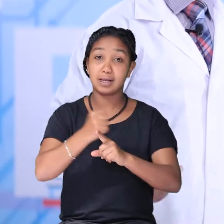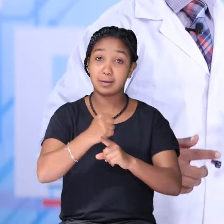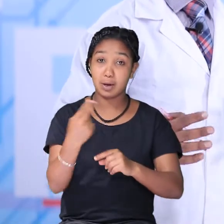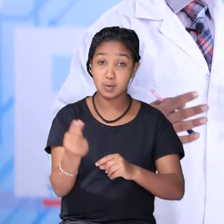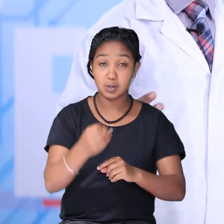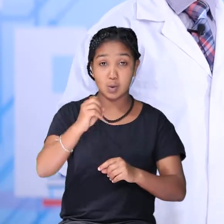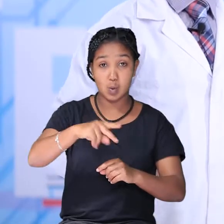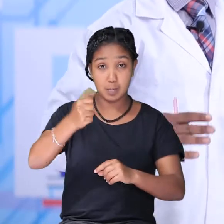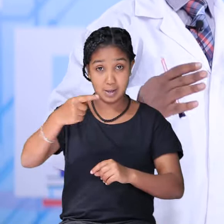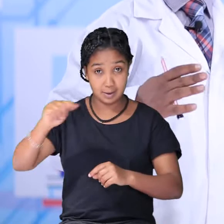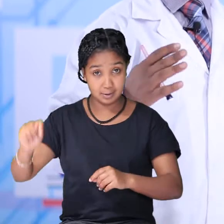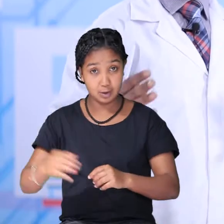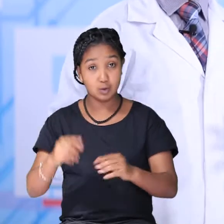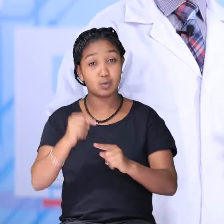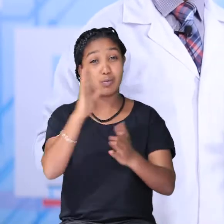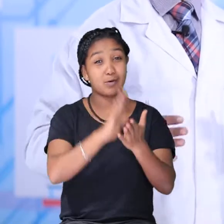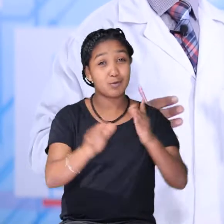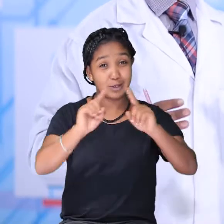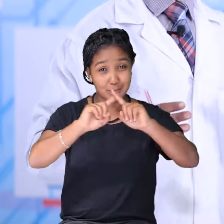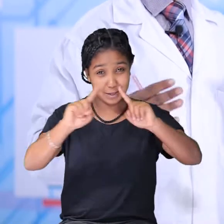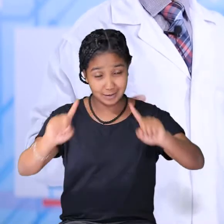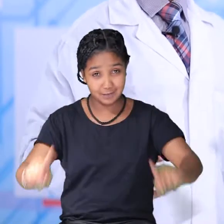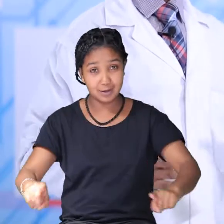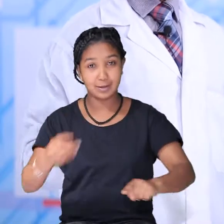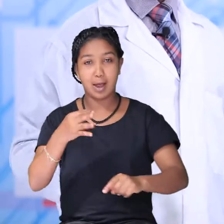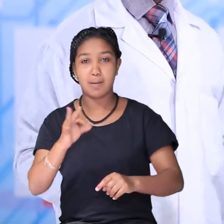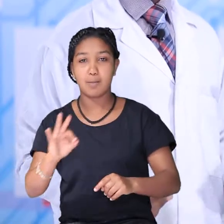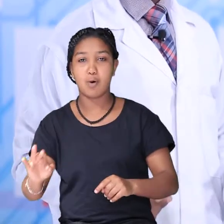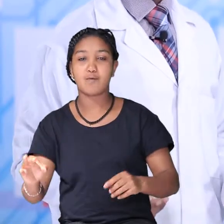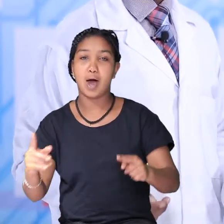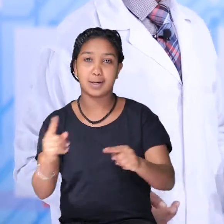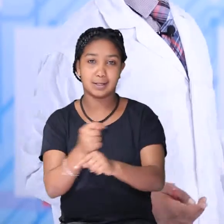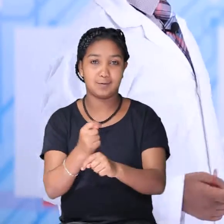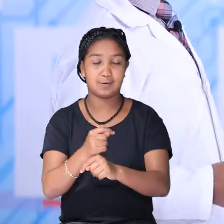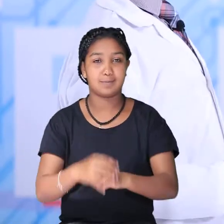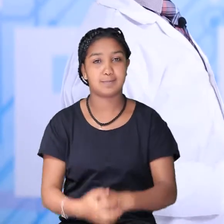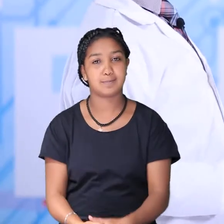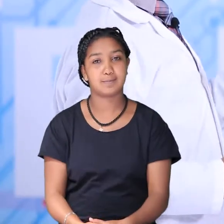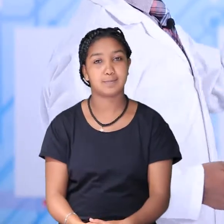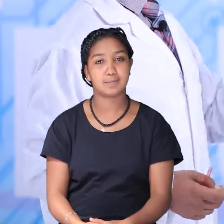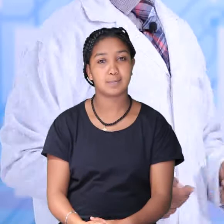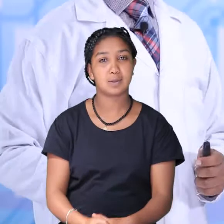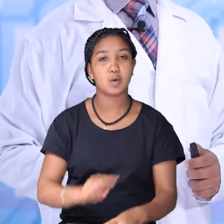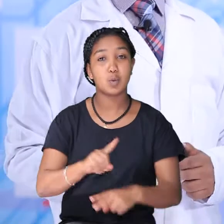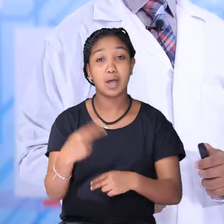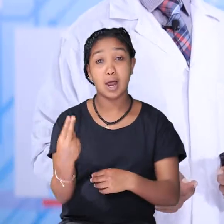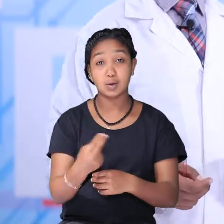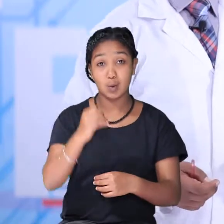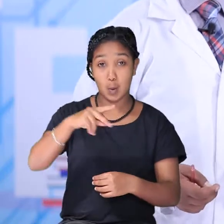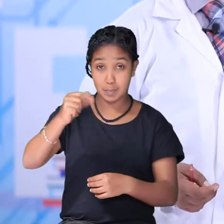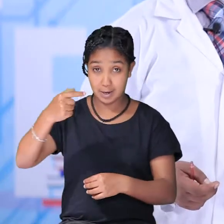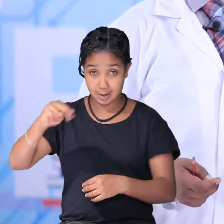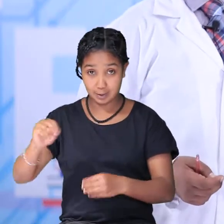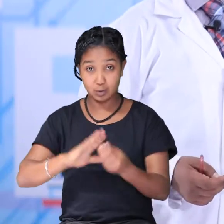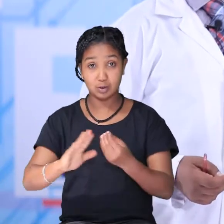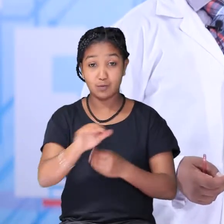learning to perform in a specific type of activities. So we can use operant